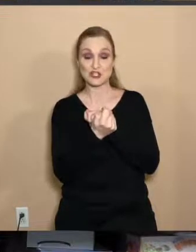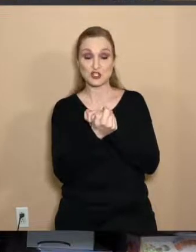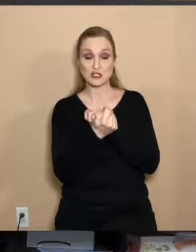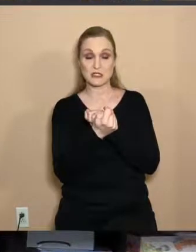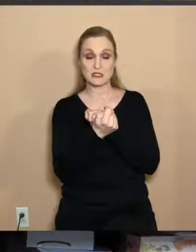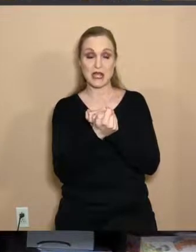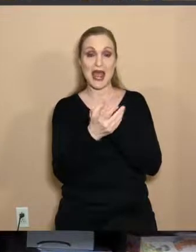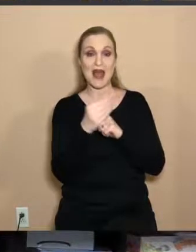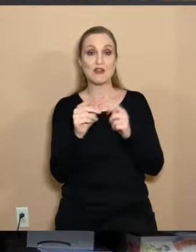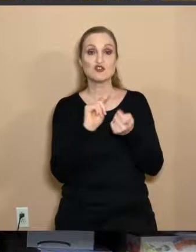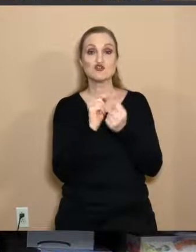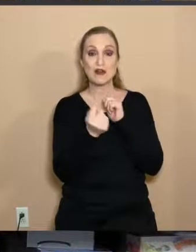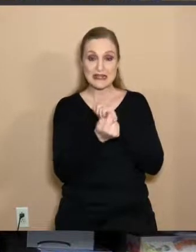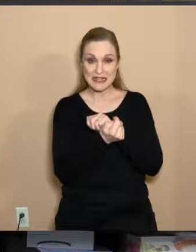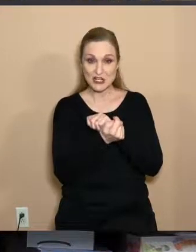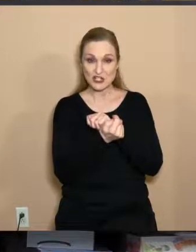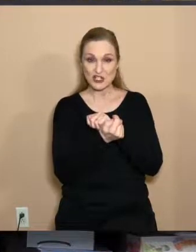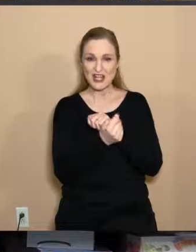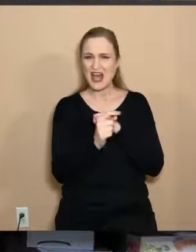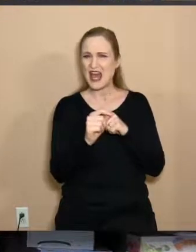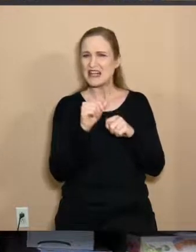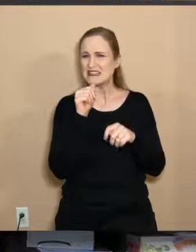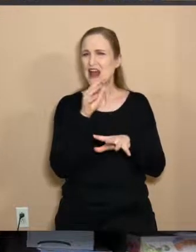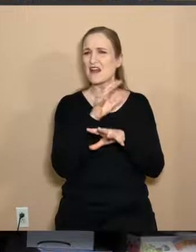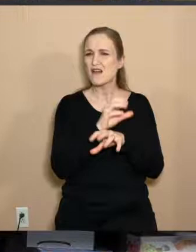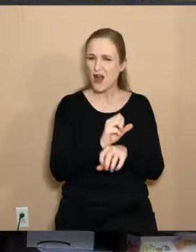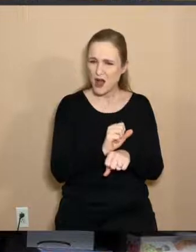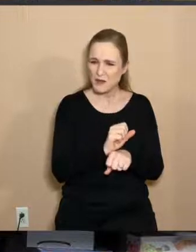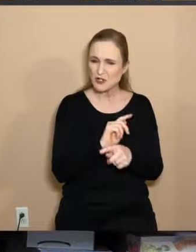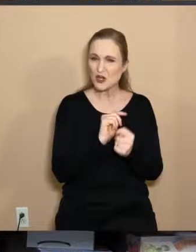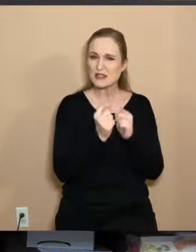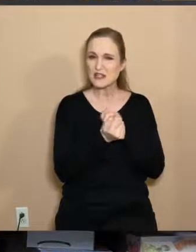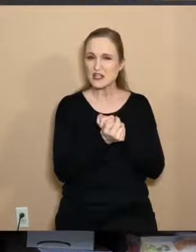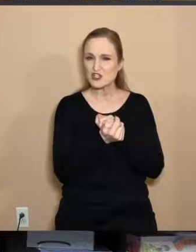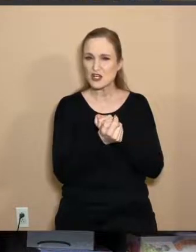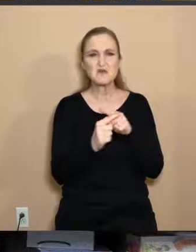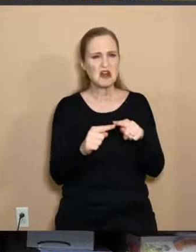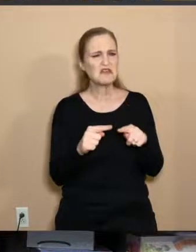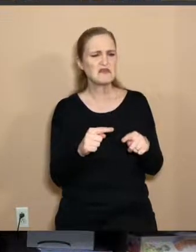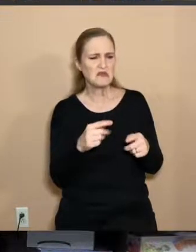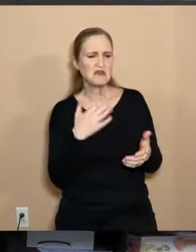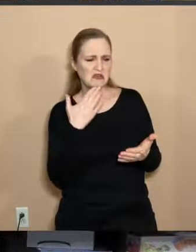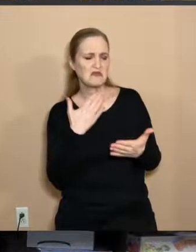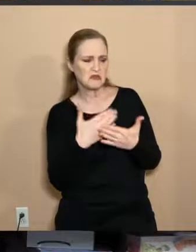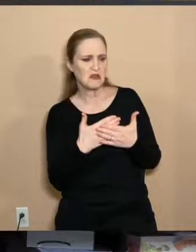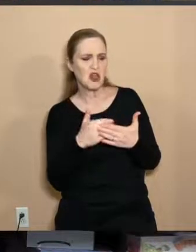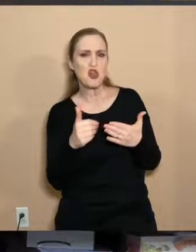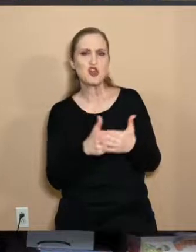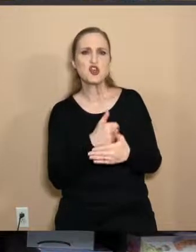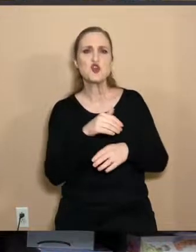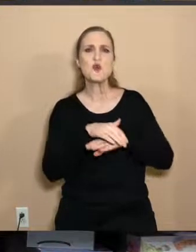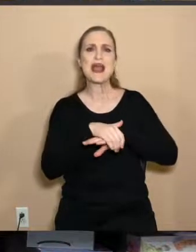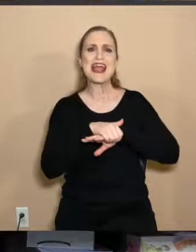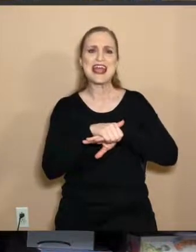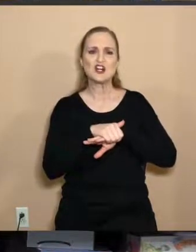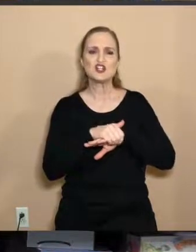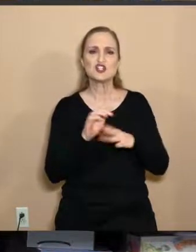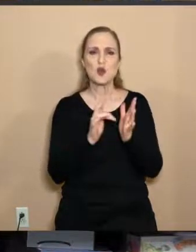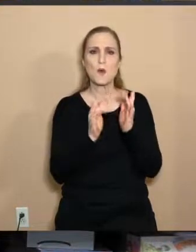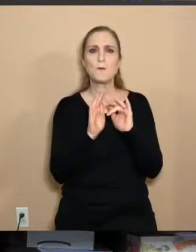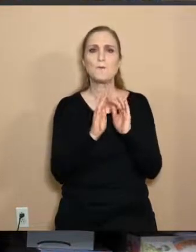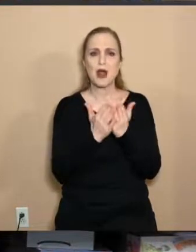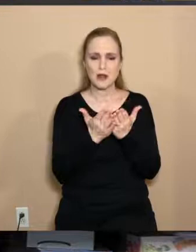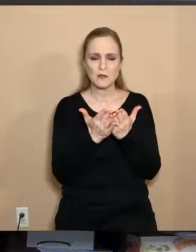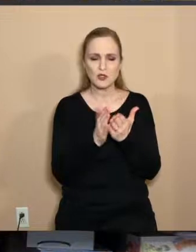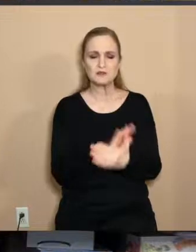and there's a translation which is not a very common translation, but it's actually a pretty good one, called the New English Bible,